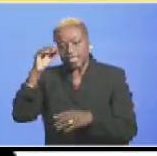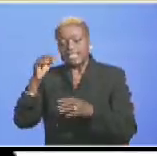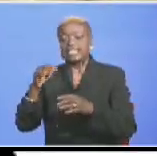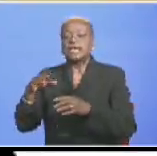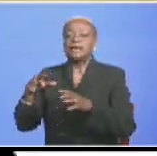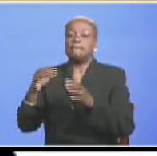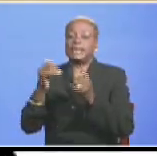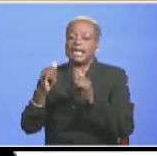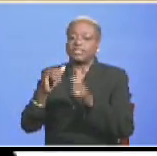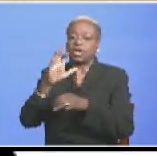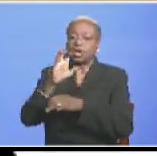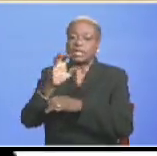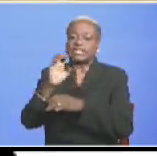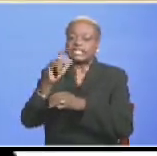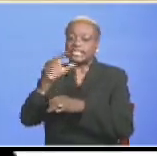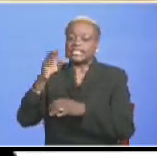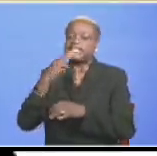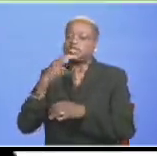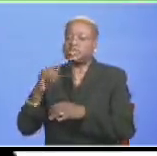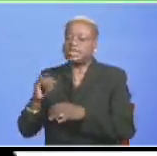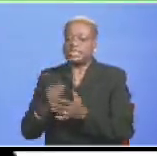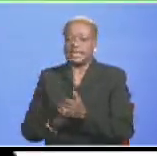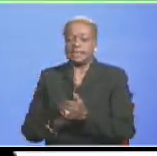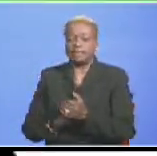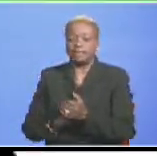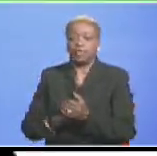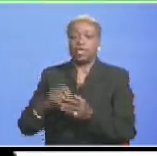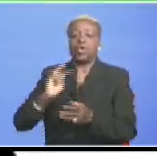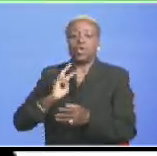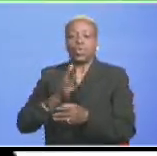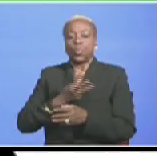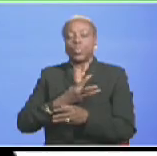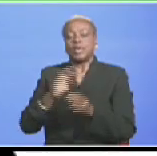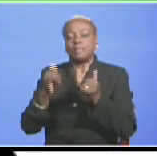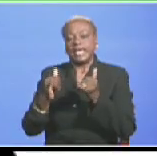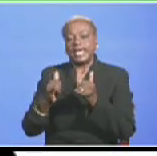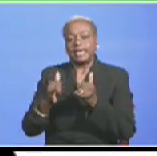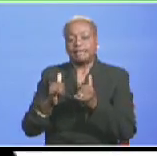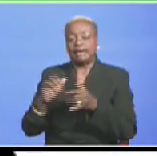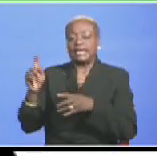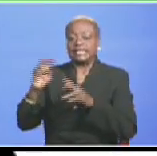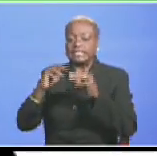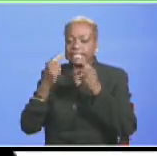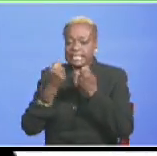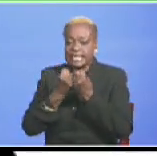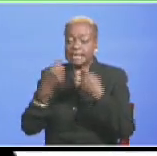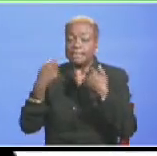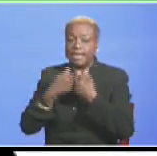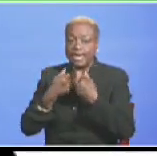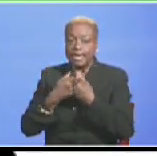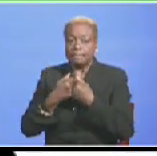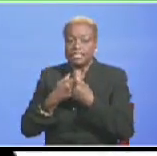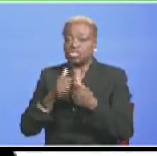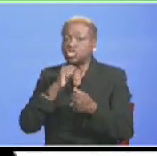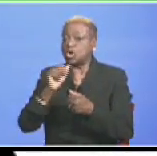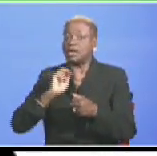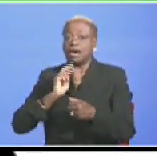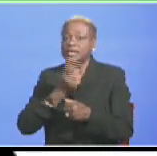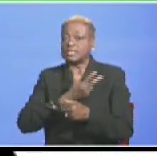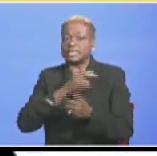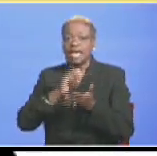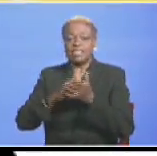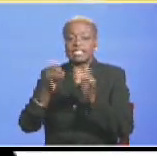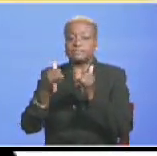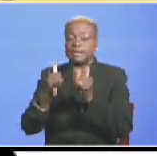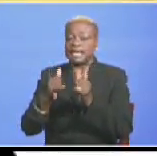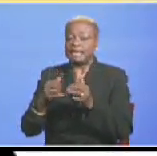and 19-11. We go with Coach Plan, set us to play a team game. Remember, it's not us that's playing alone.